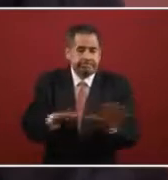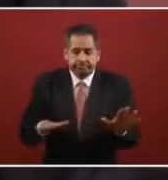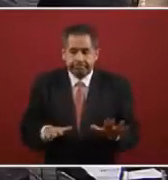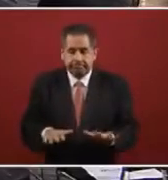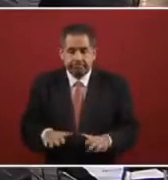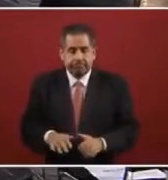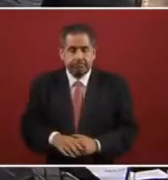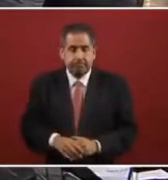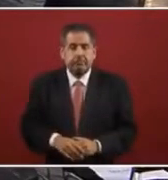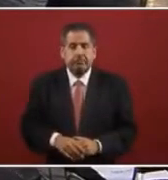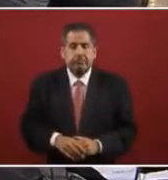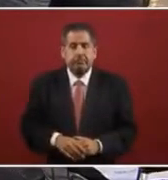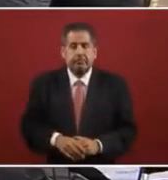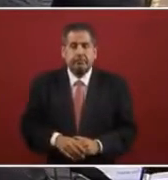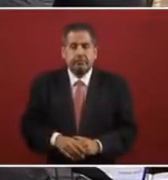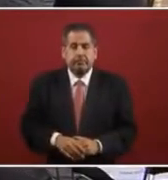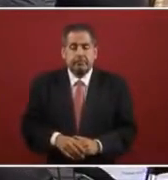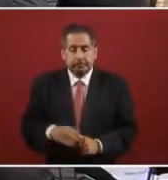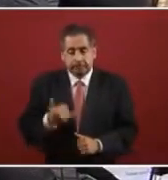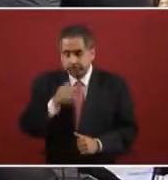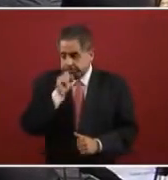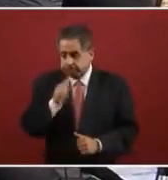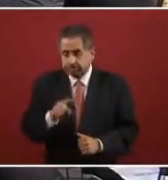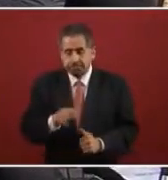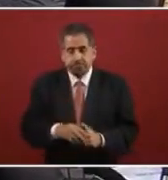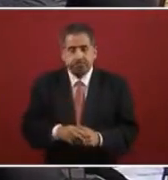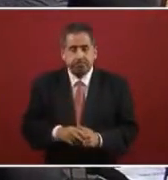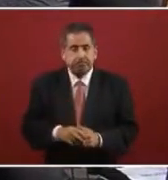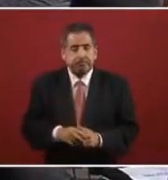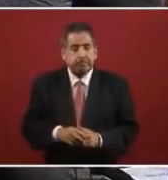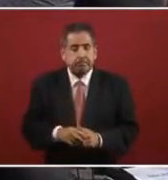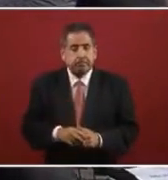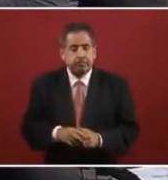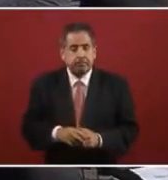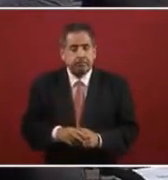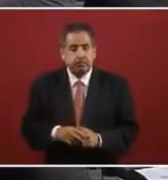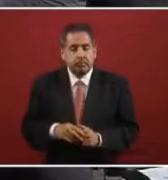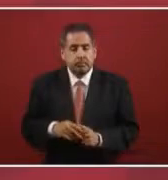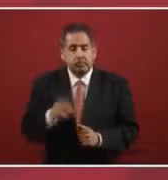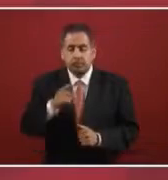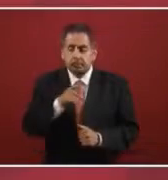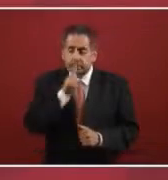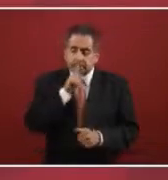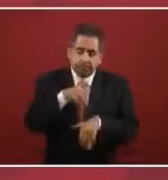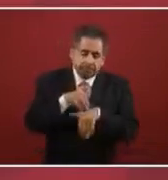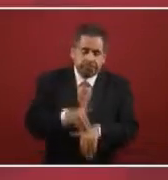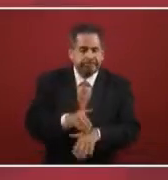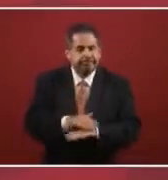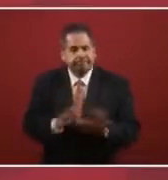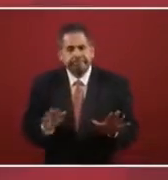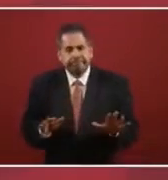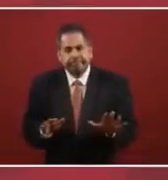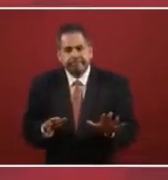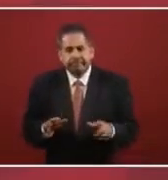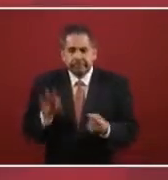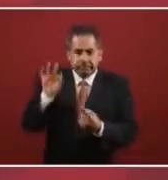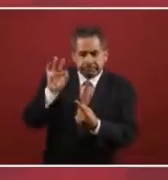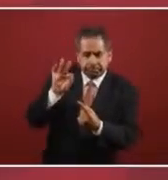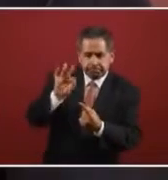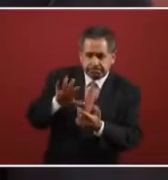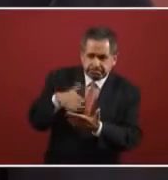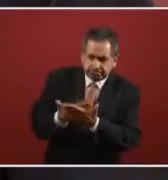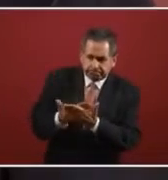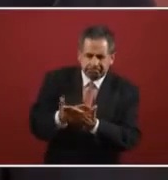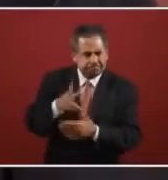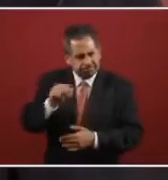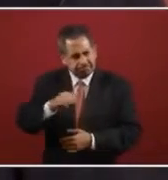jail. Y que no se dejen And do not allow it. encampanar. Do not